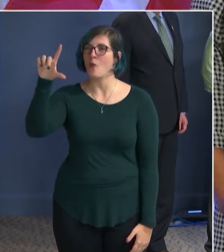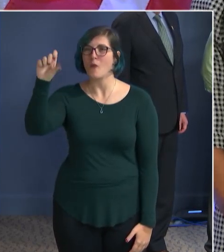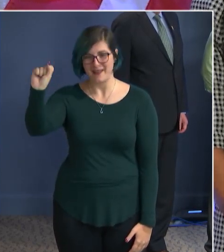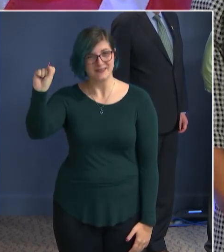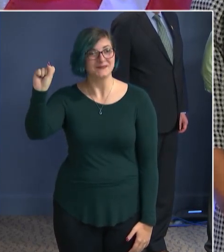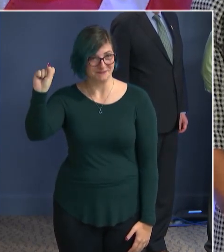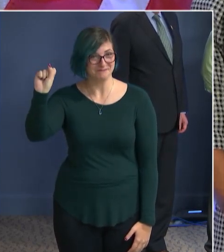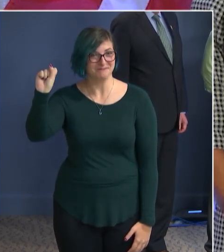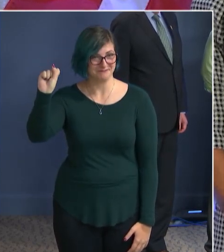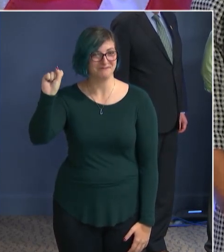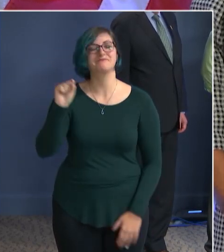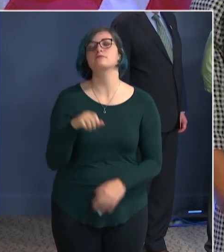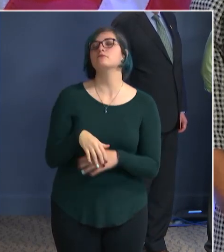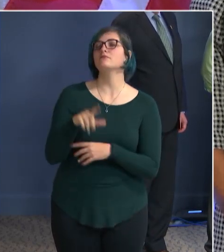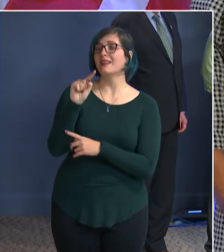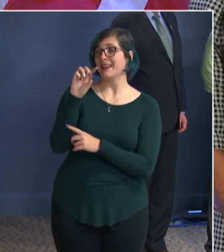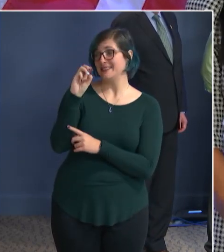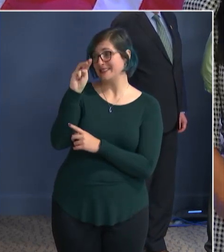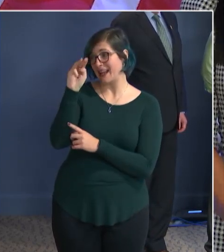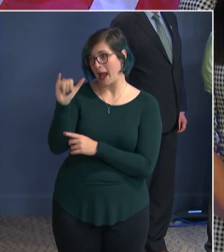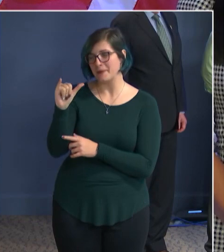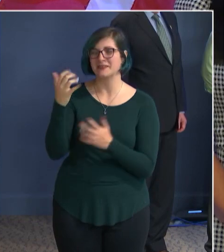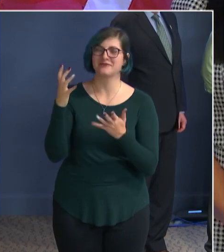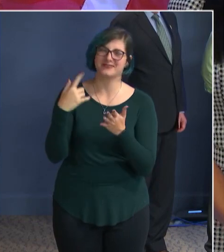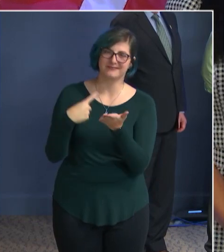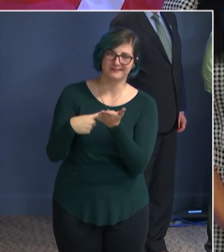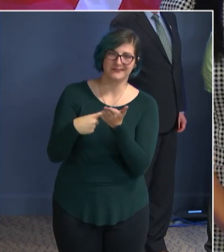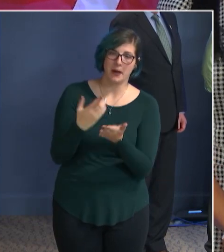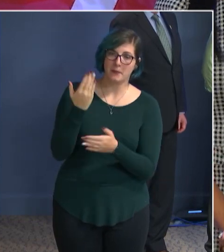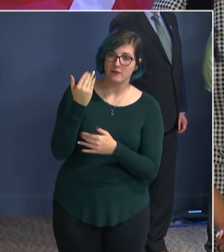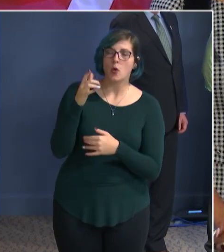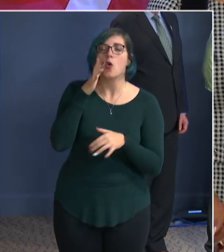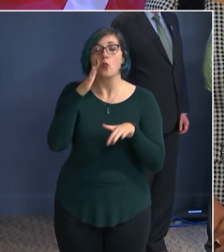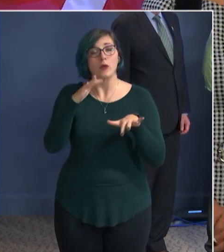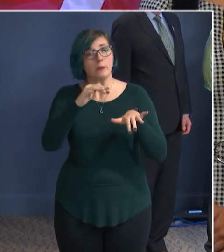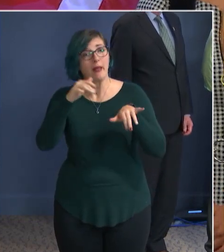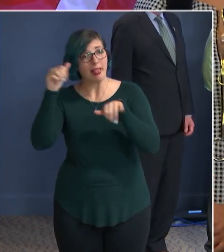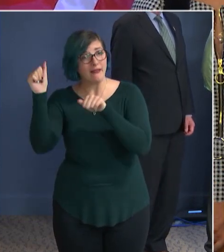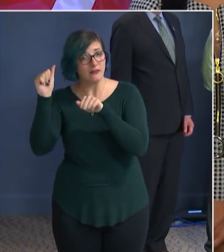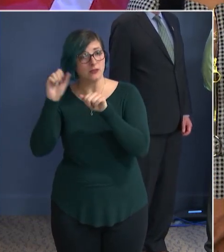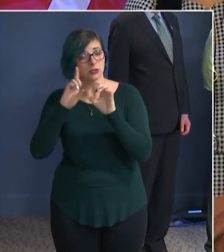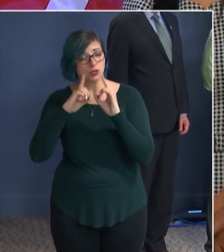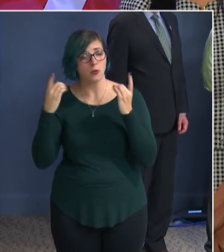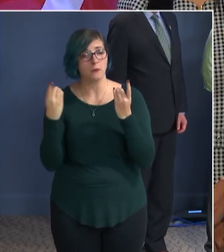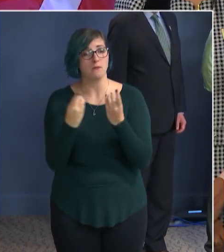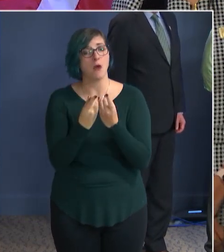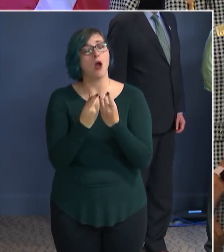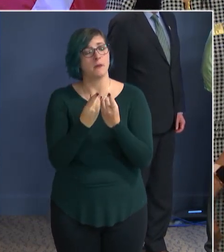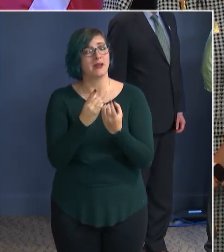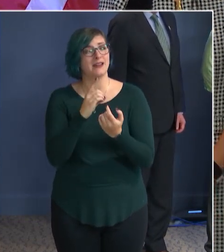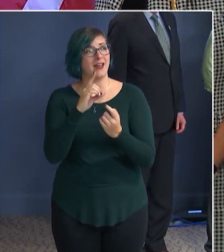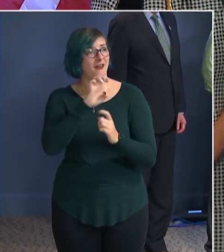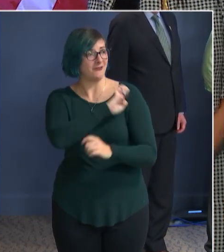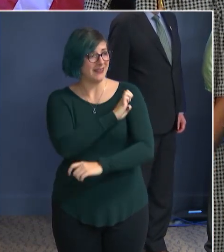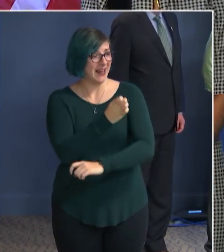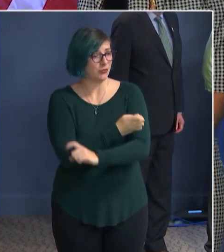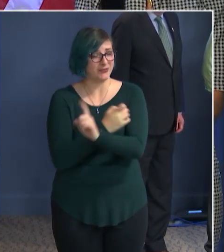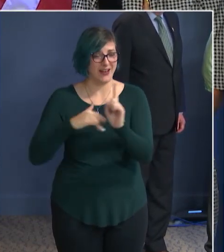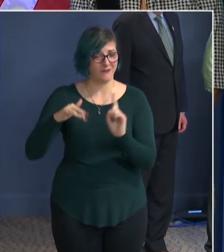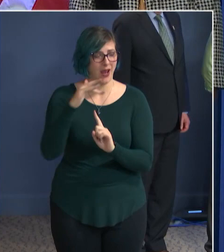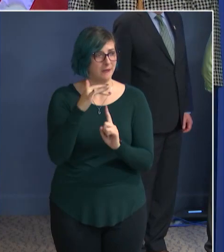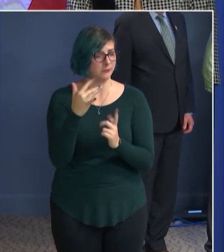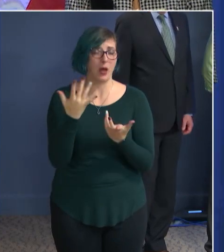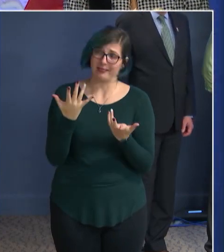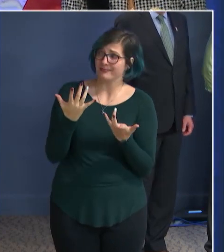Tommy, as we have discussed previously, will be leaving the Department of Energy and the Environment. I guess as of today, you're